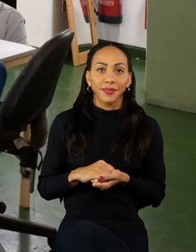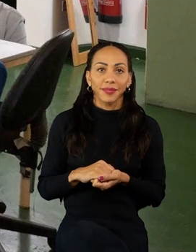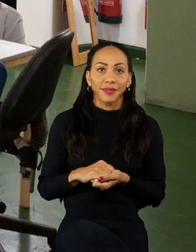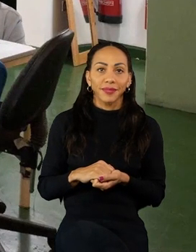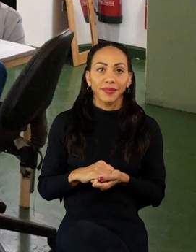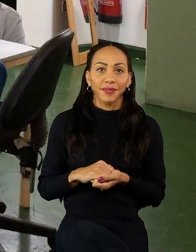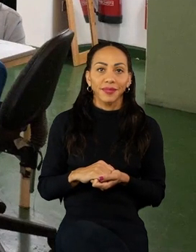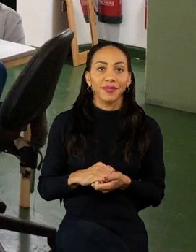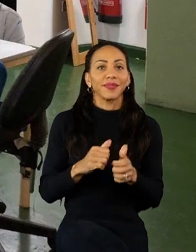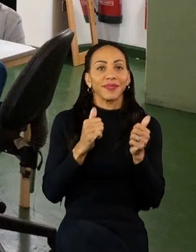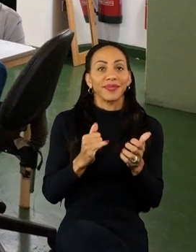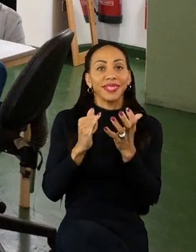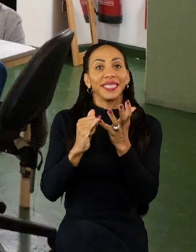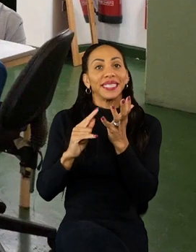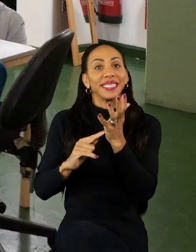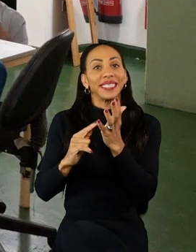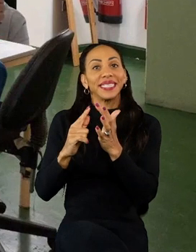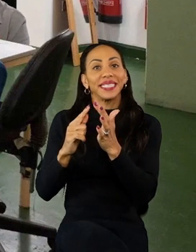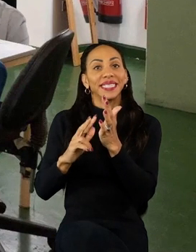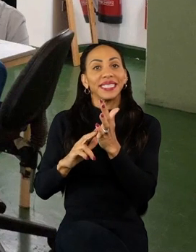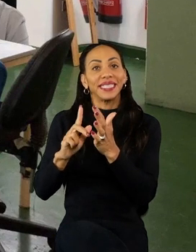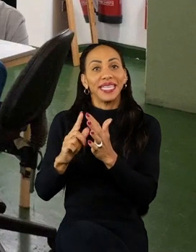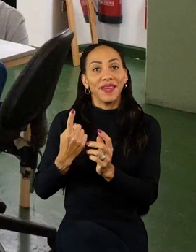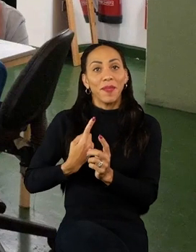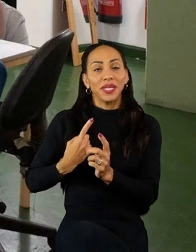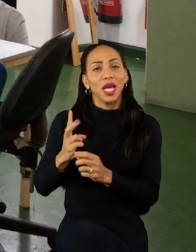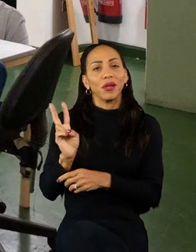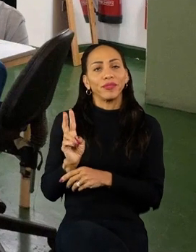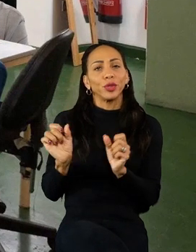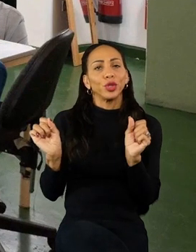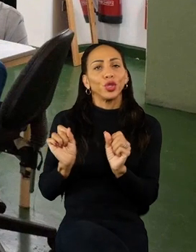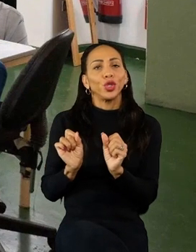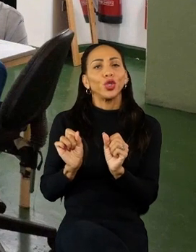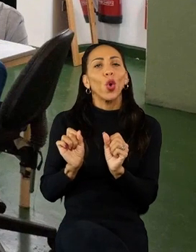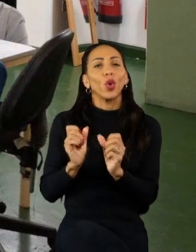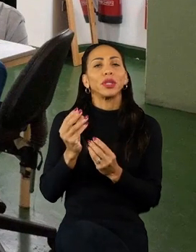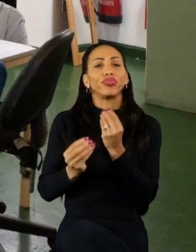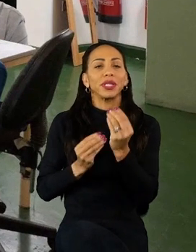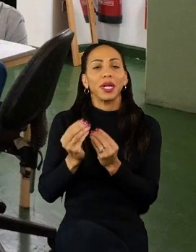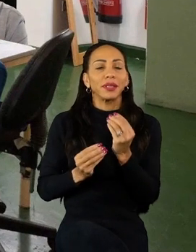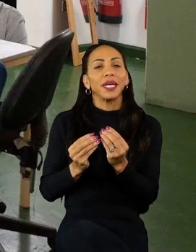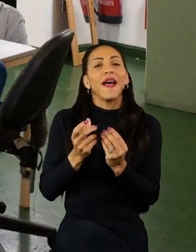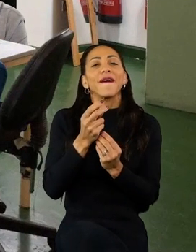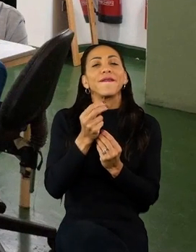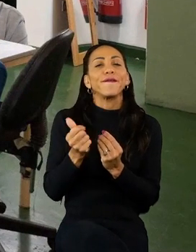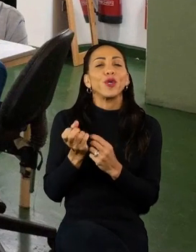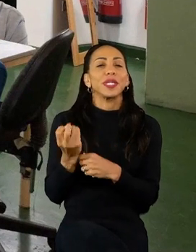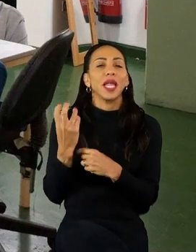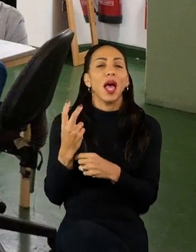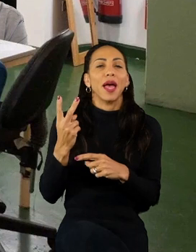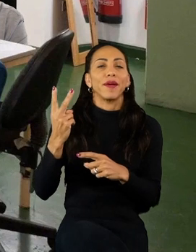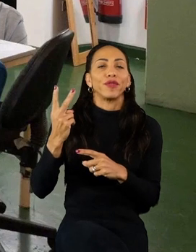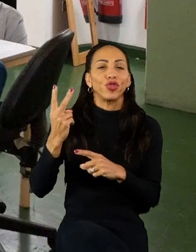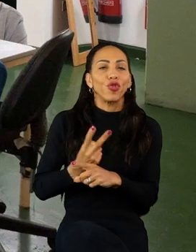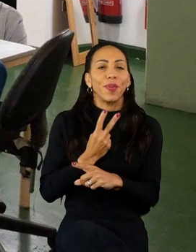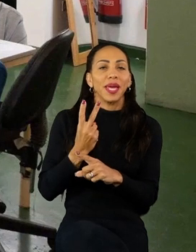There he is. Okay. So I've got Steve and I are going to do a short little presentation. Well, a few slides just to